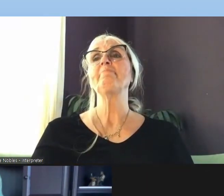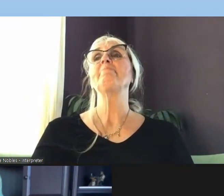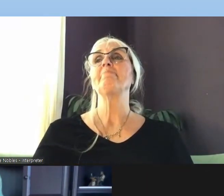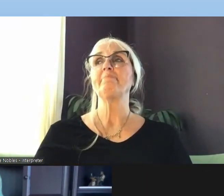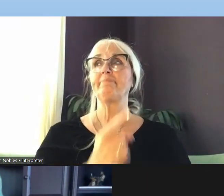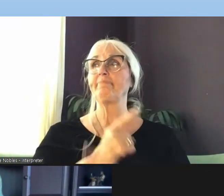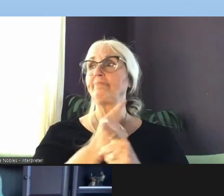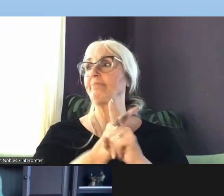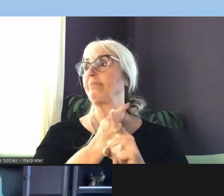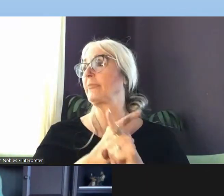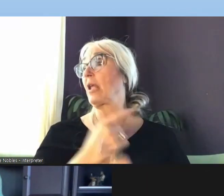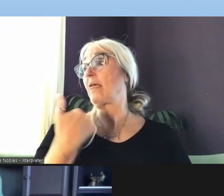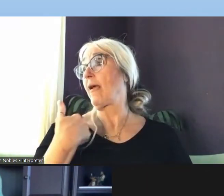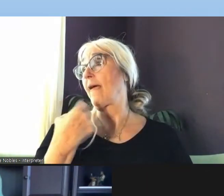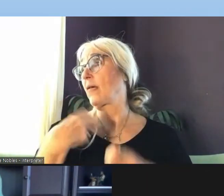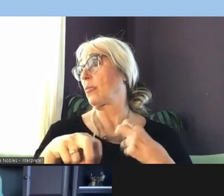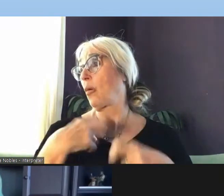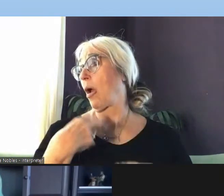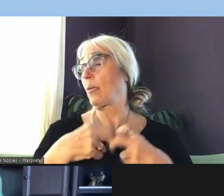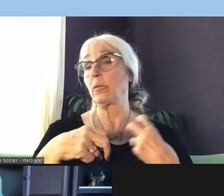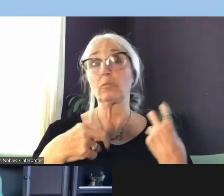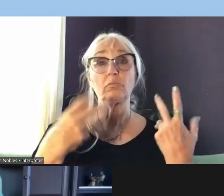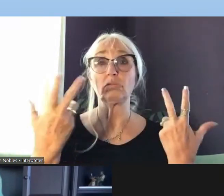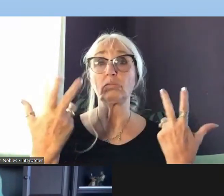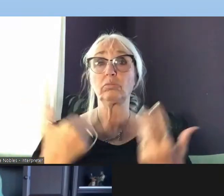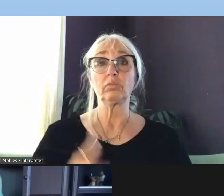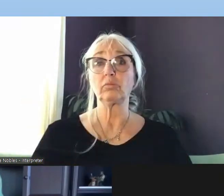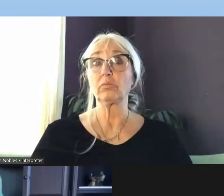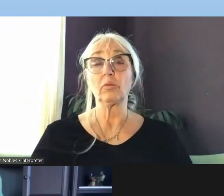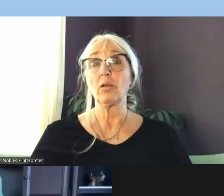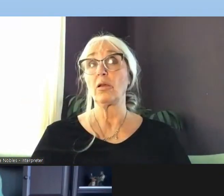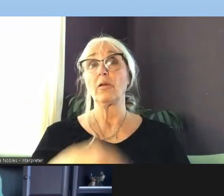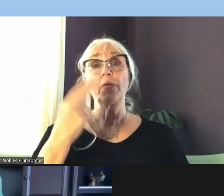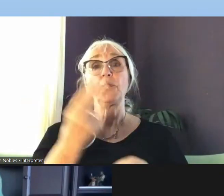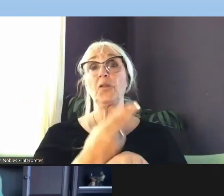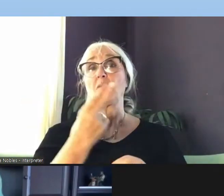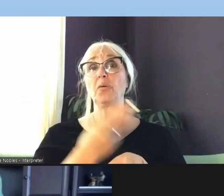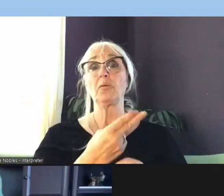I don't have any problem with Will's suggestion. Let's use up our. I mean, if